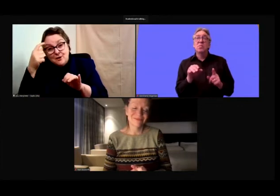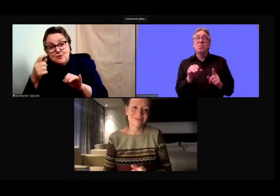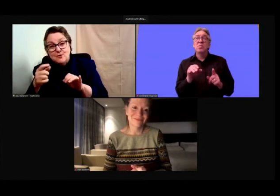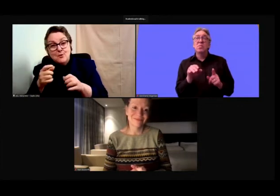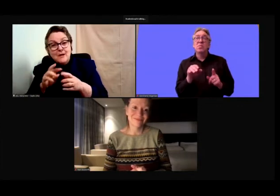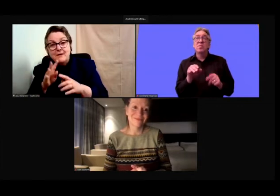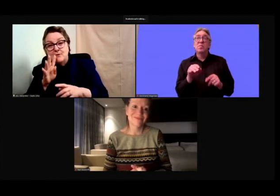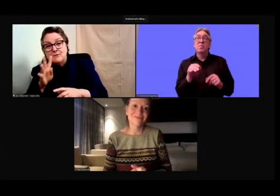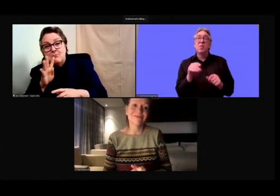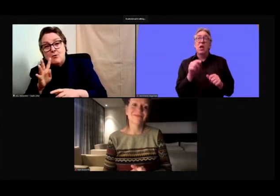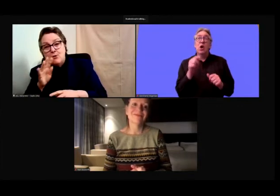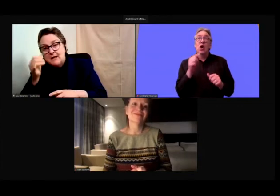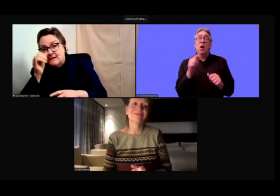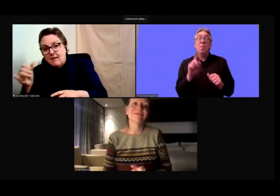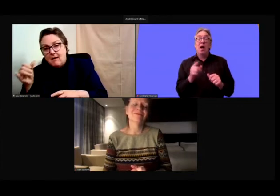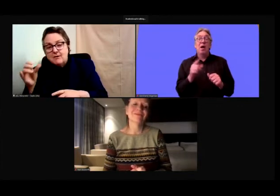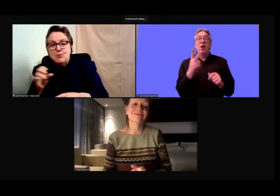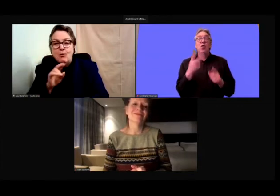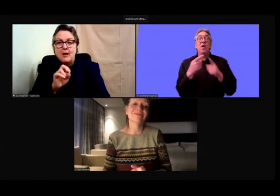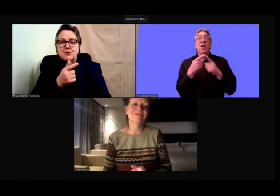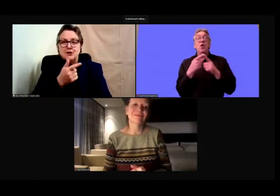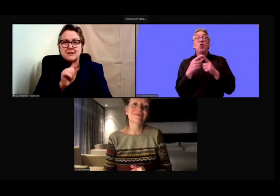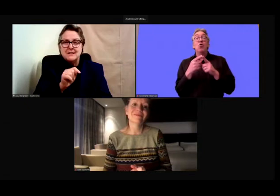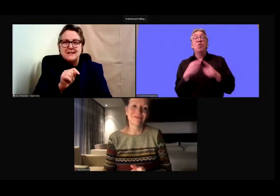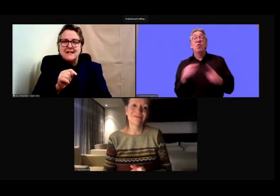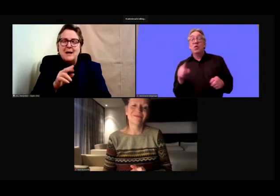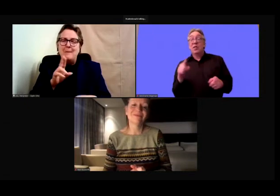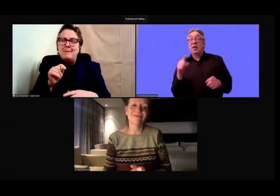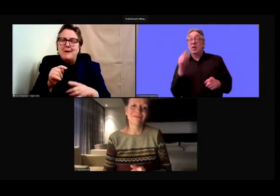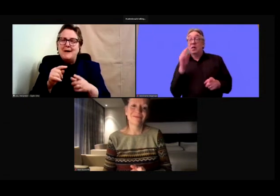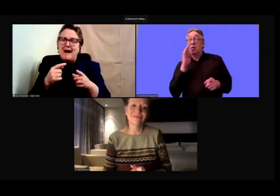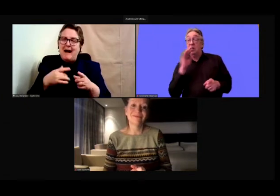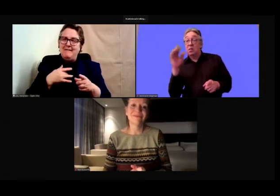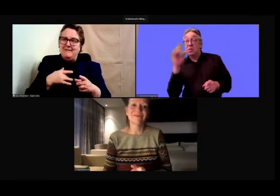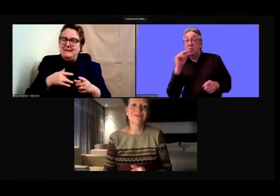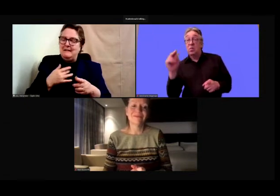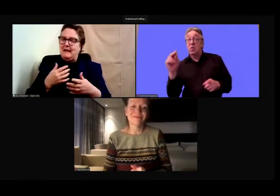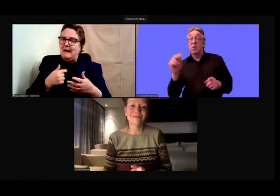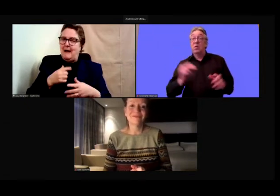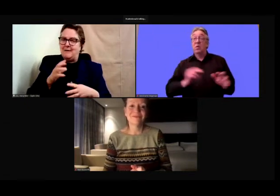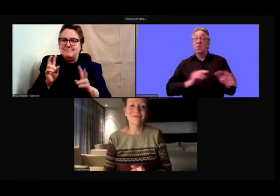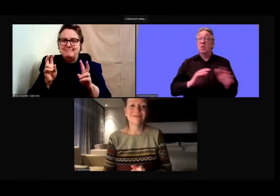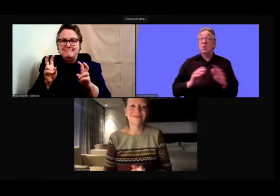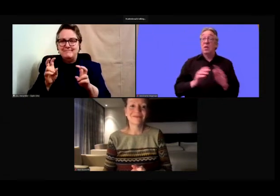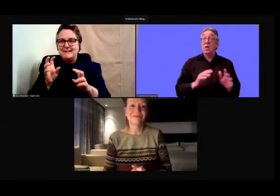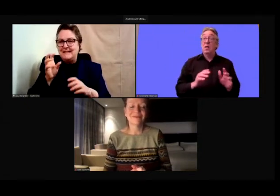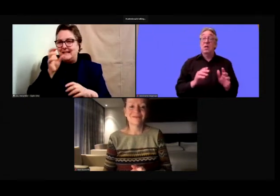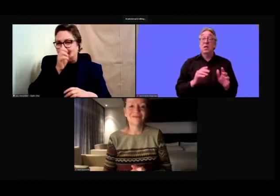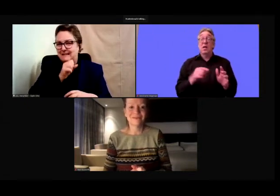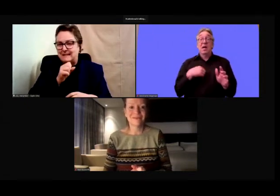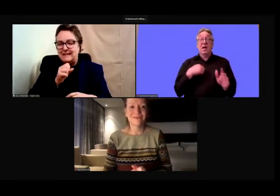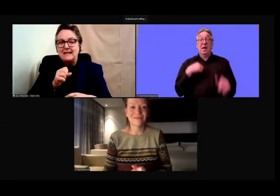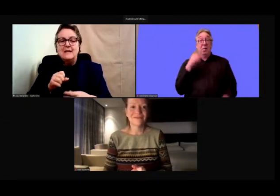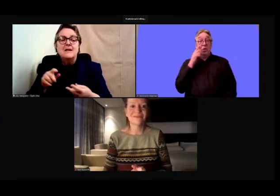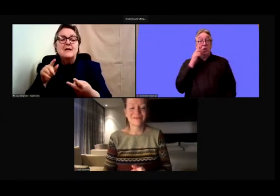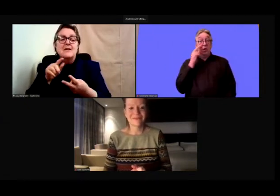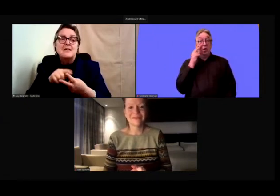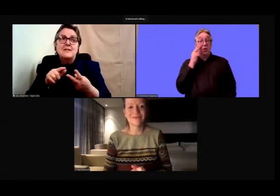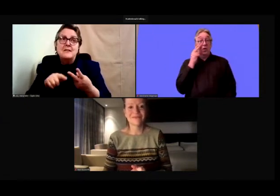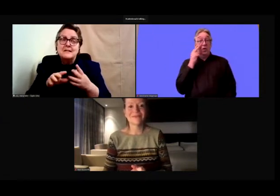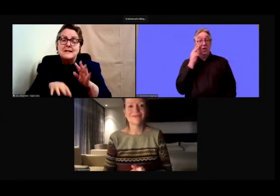Yeah, the two difference or the two things I do find is this semantic specificity that leaks into the